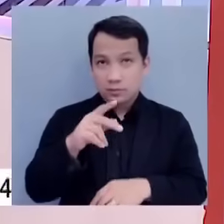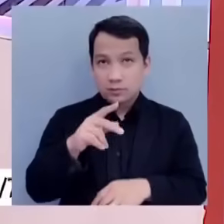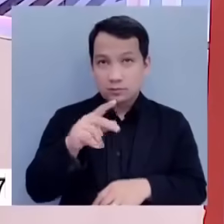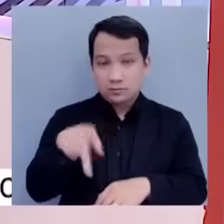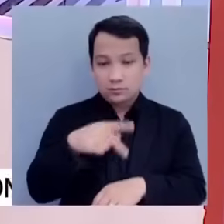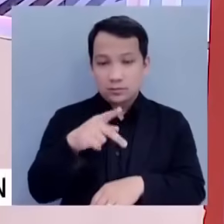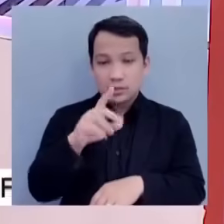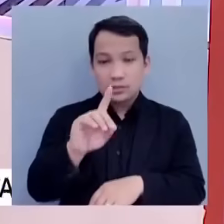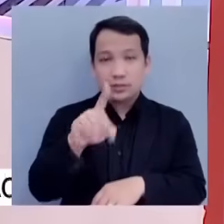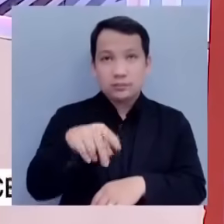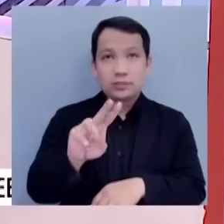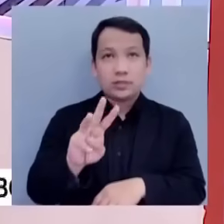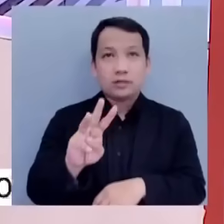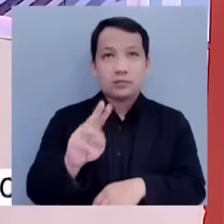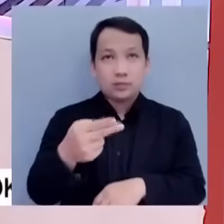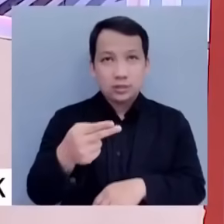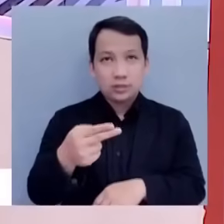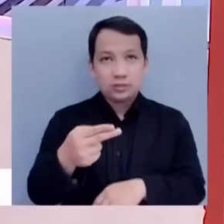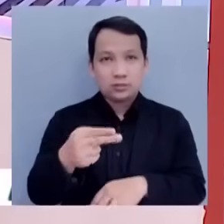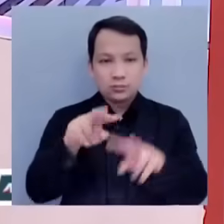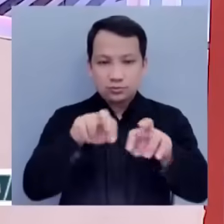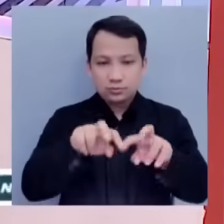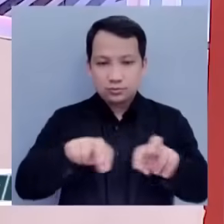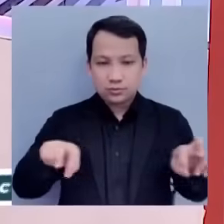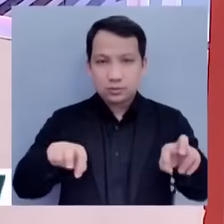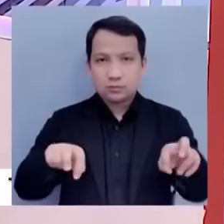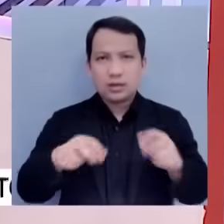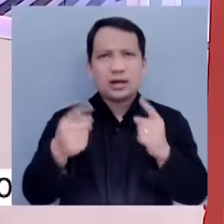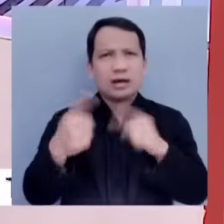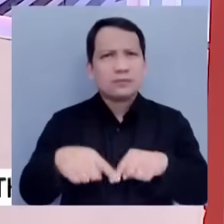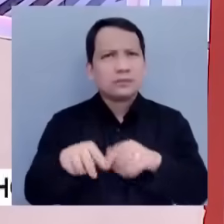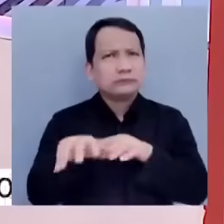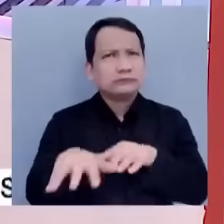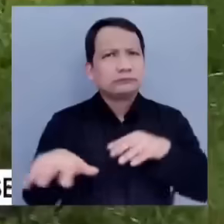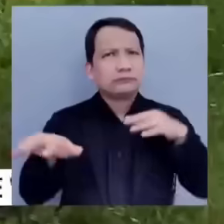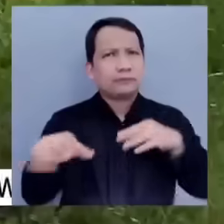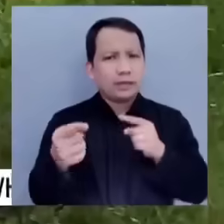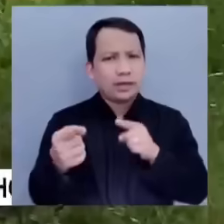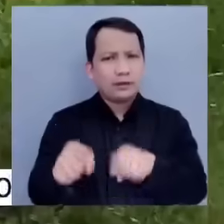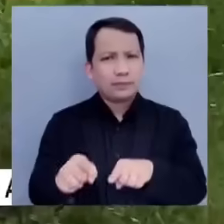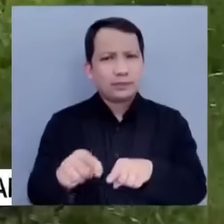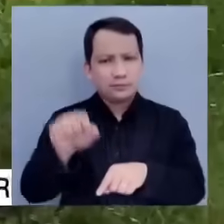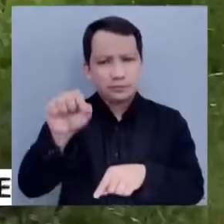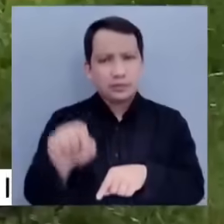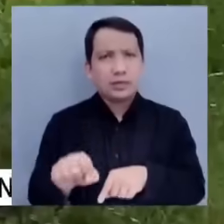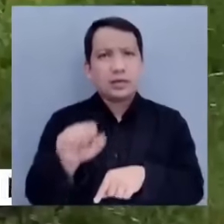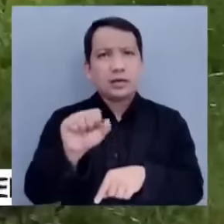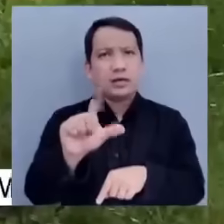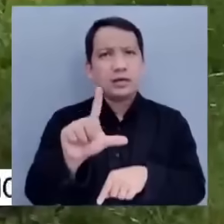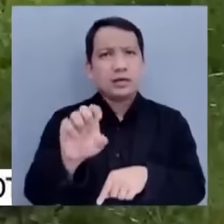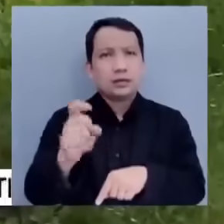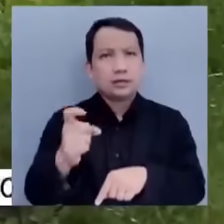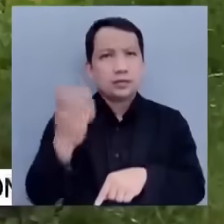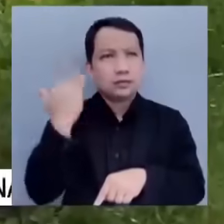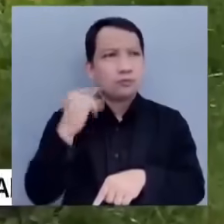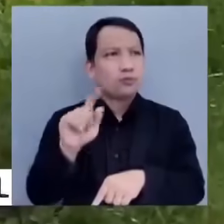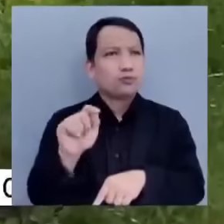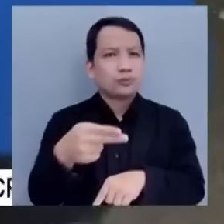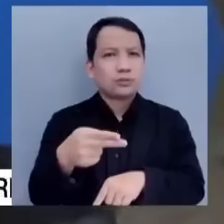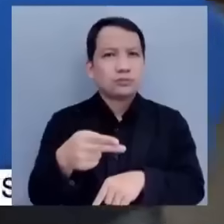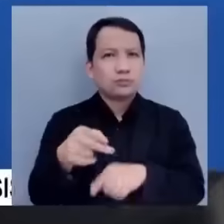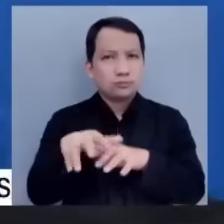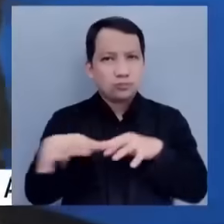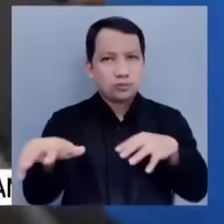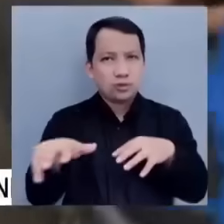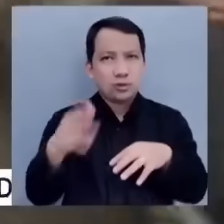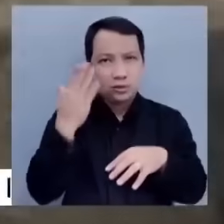and Highways Department now investigating the horrendous traffic buildup that occurred at the South Luzon Expressway Thursday. Motorists found